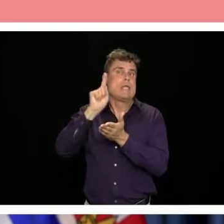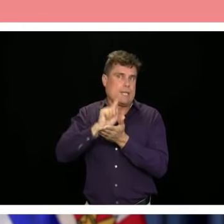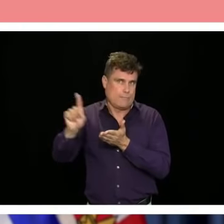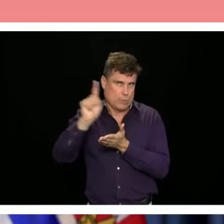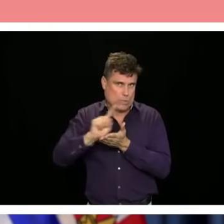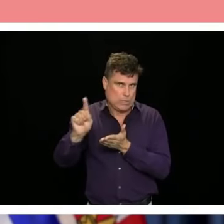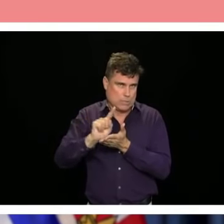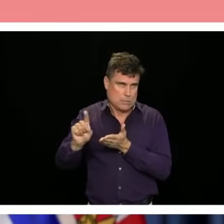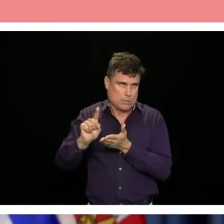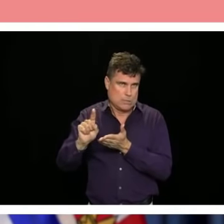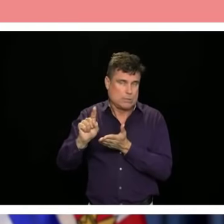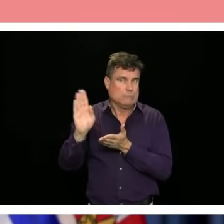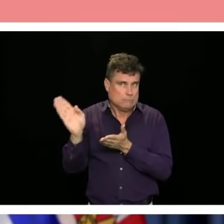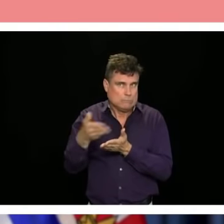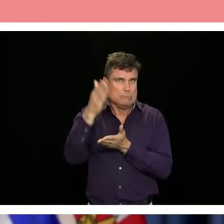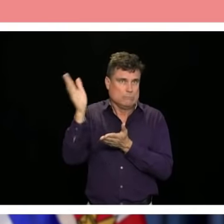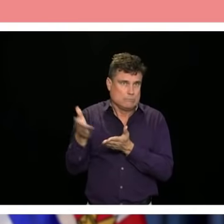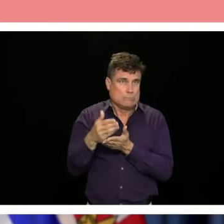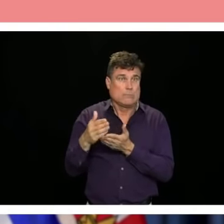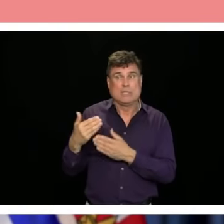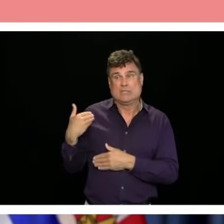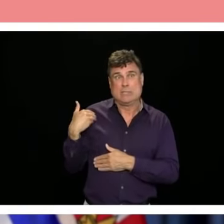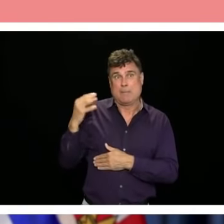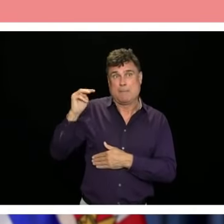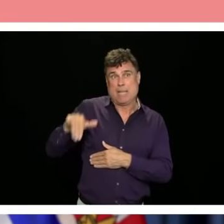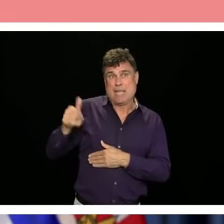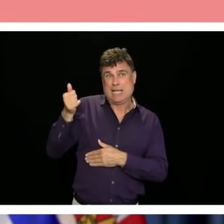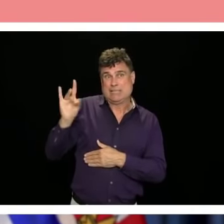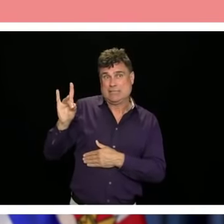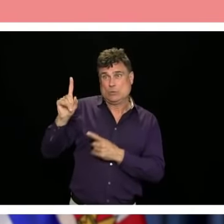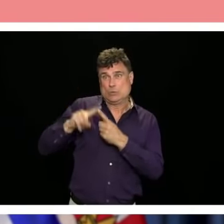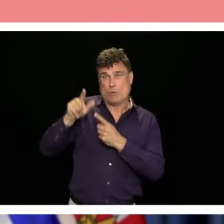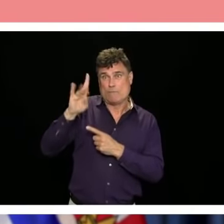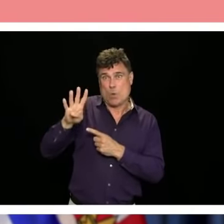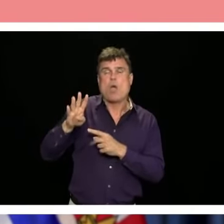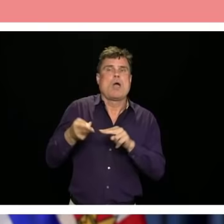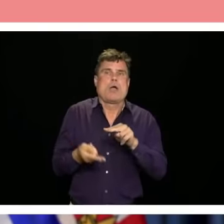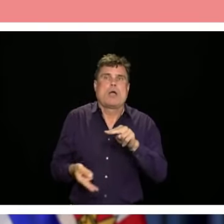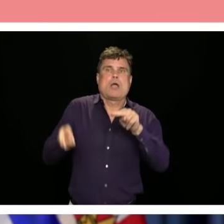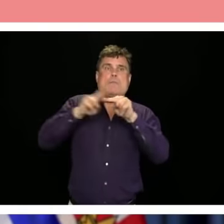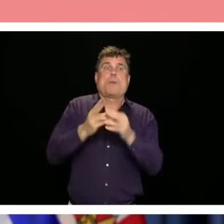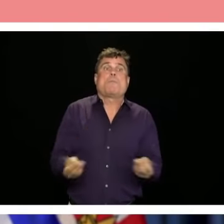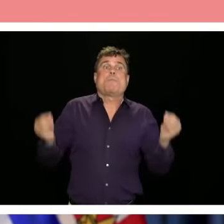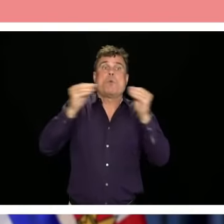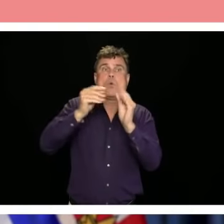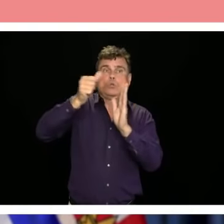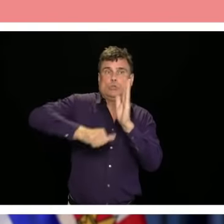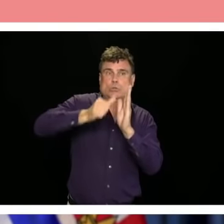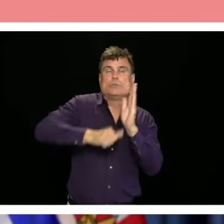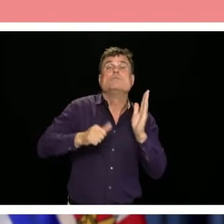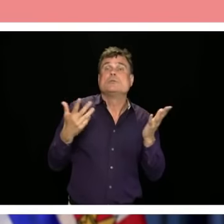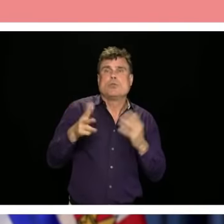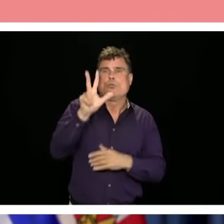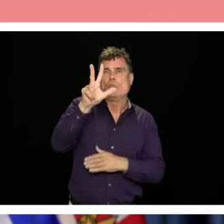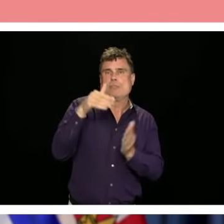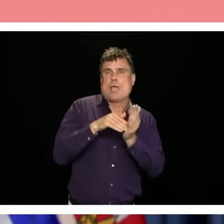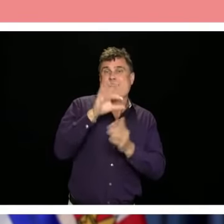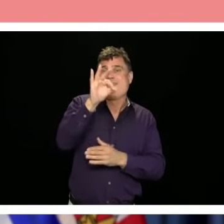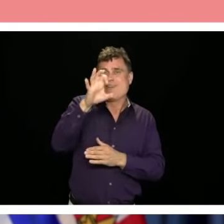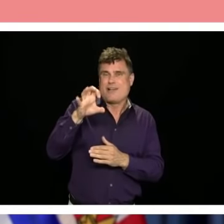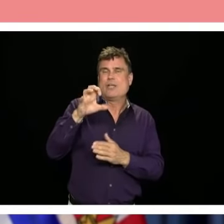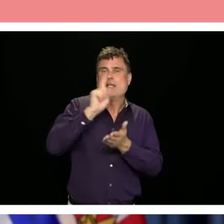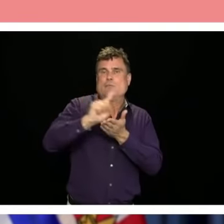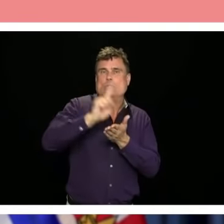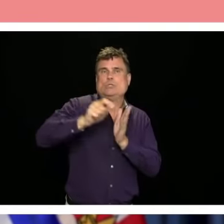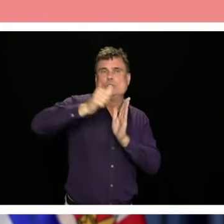COVID-19, after we had fully ramped down and delayed elective surgeries, we averaged in that period from March the 23rd